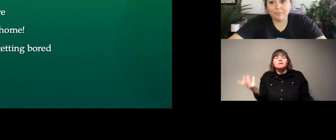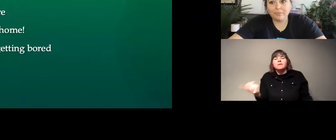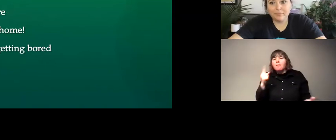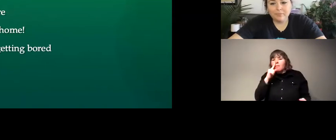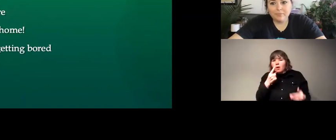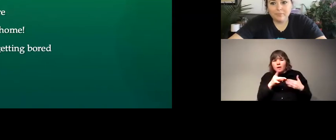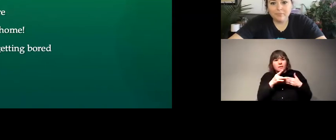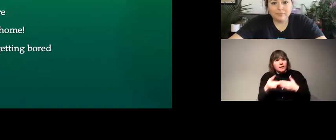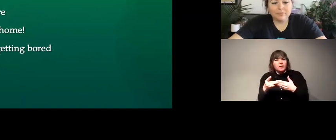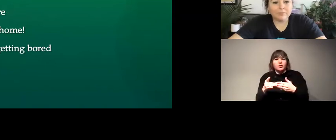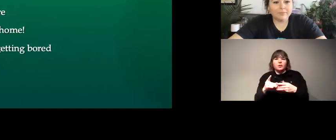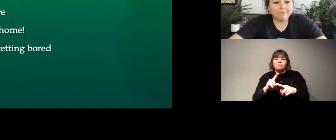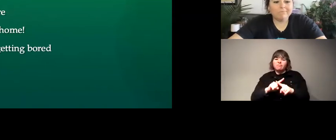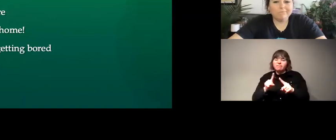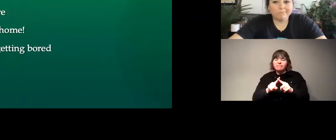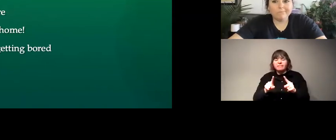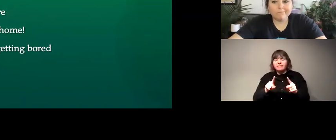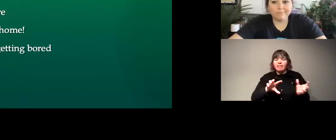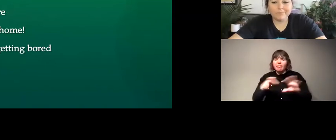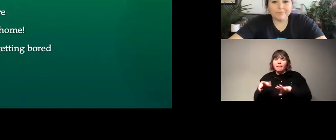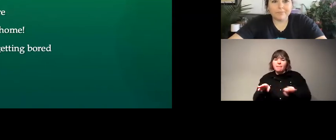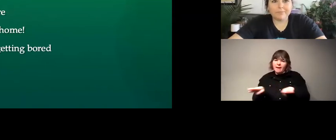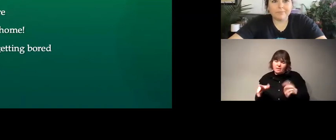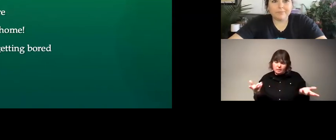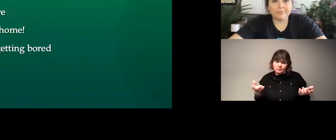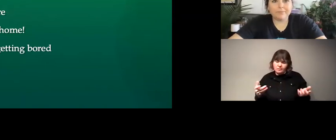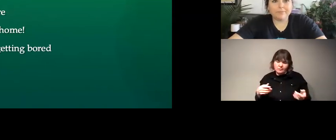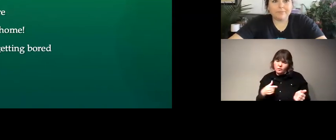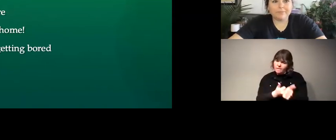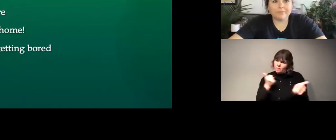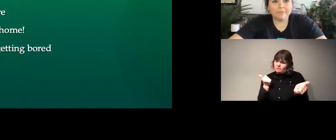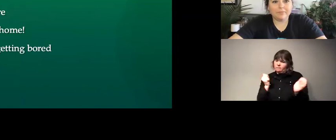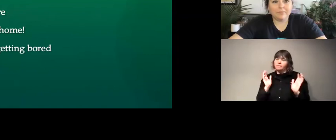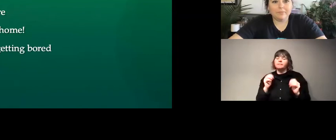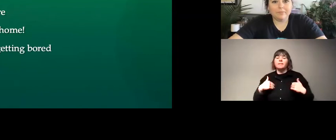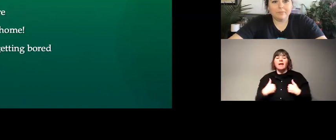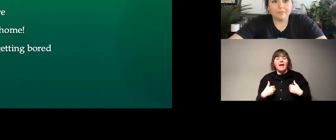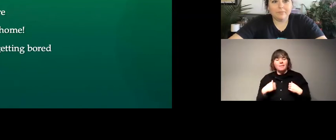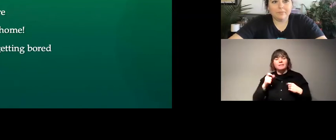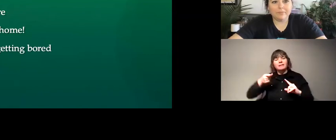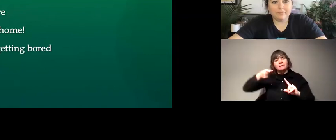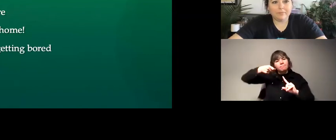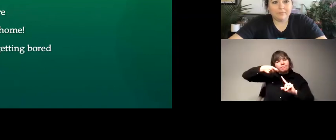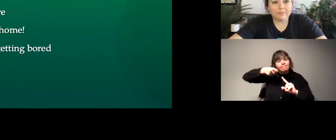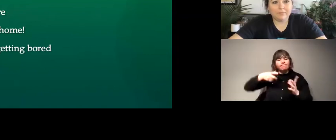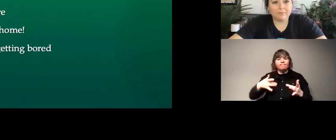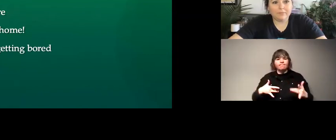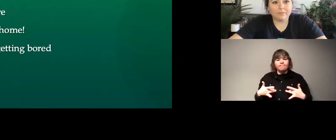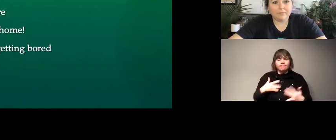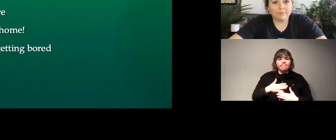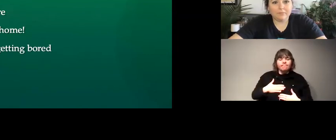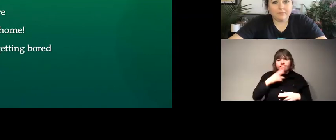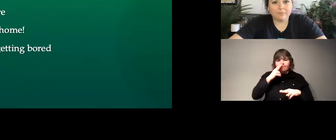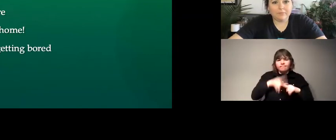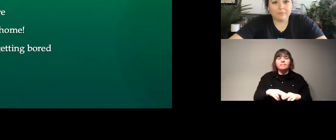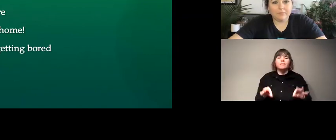to all sorts of behaviors that we don't really want to see. So our animals, they need stimulation. Some of them, it's important that we don't